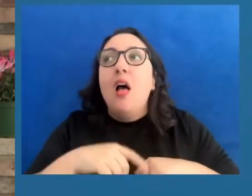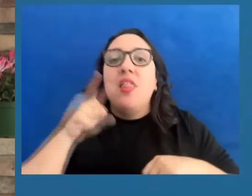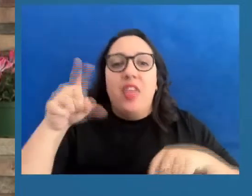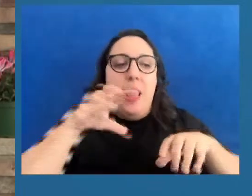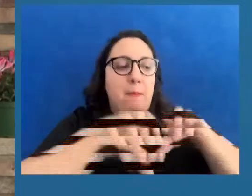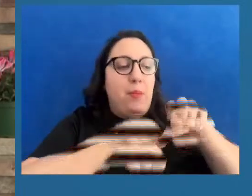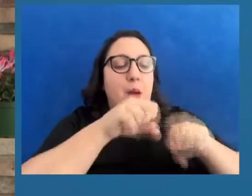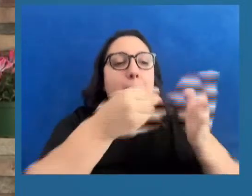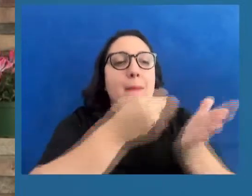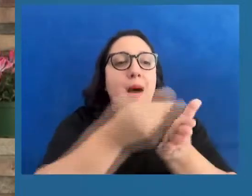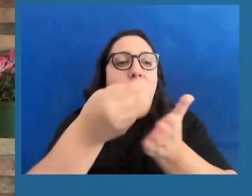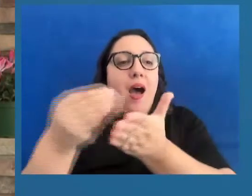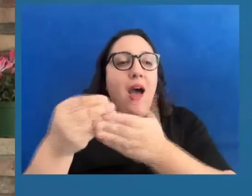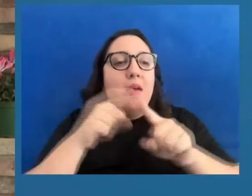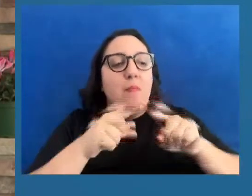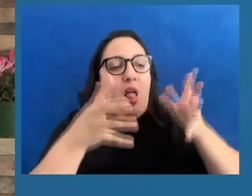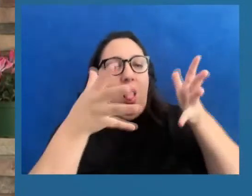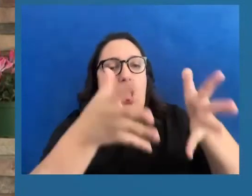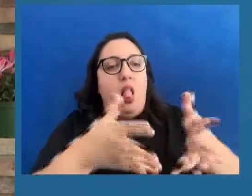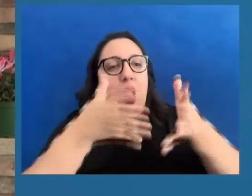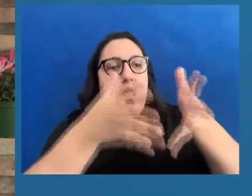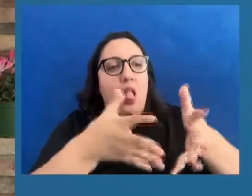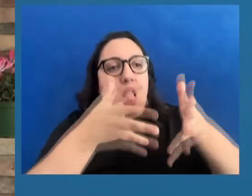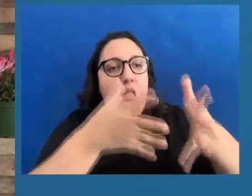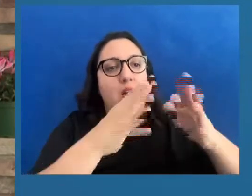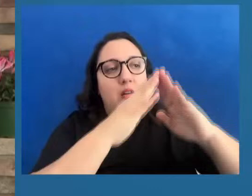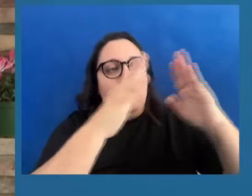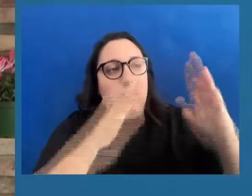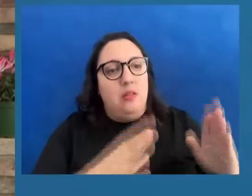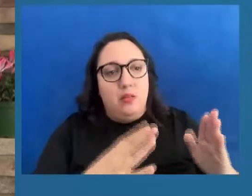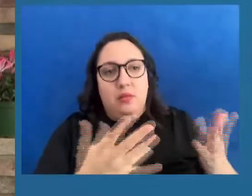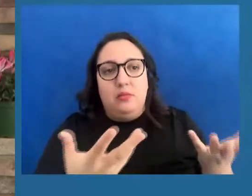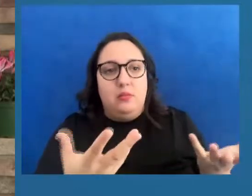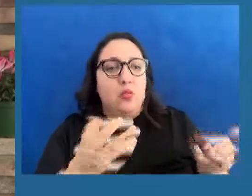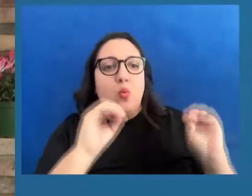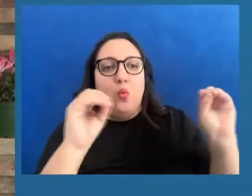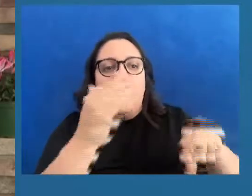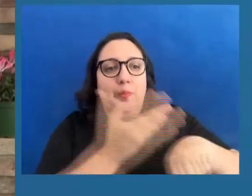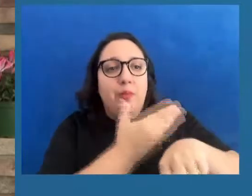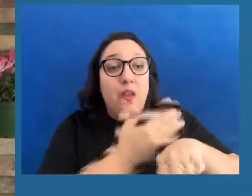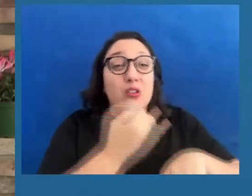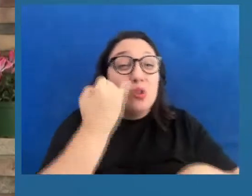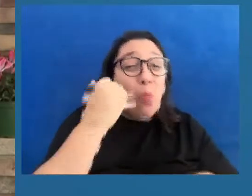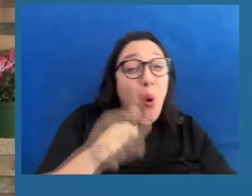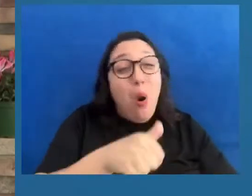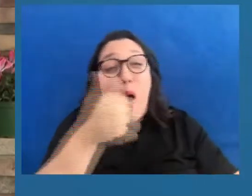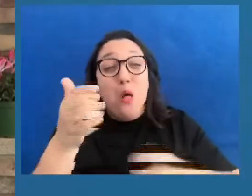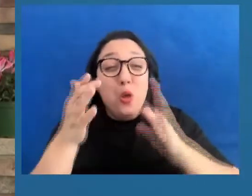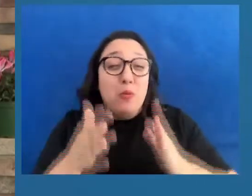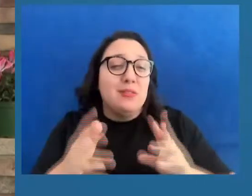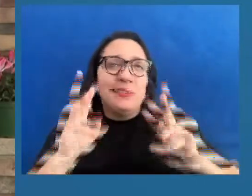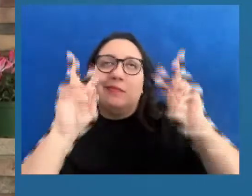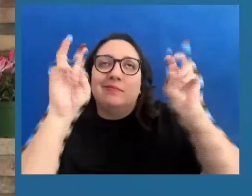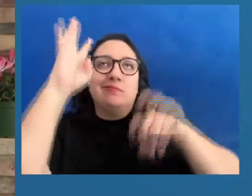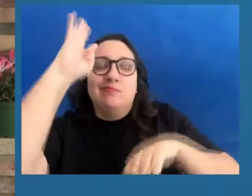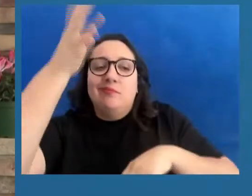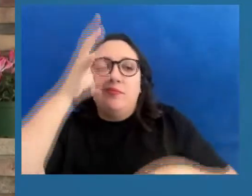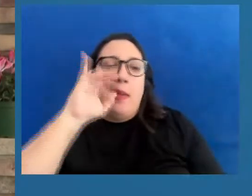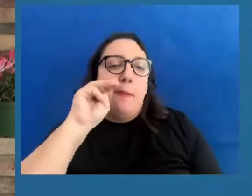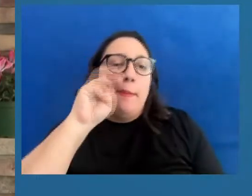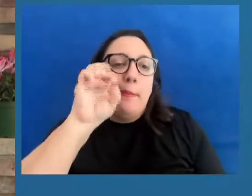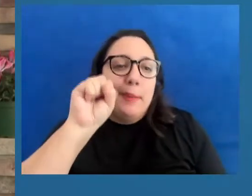if Mrs. Jones from Smith Street would have bought the property, she could have put it to its useful life. So I really hope that this